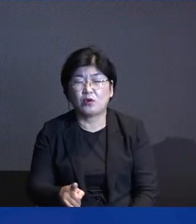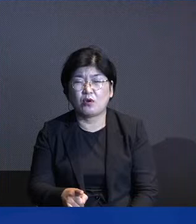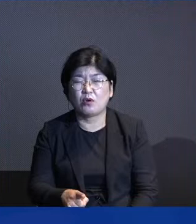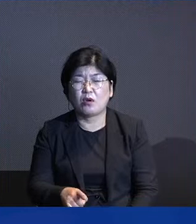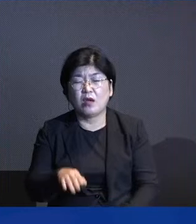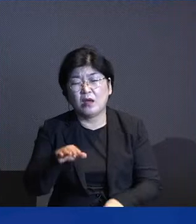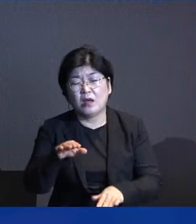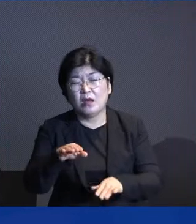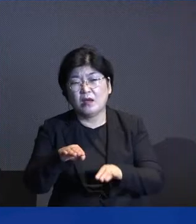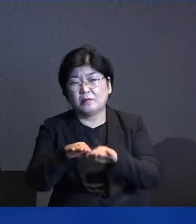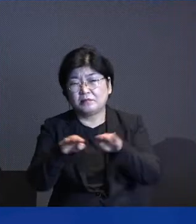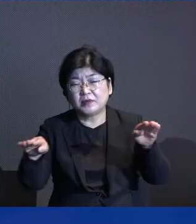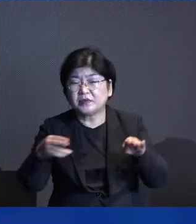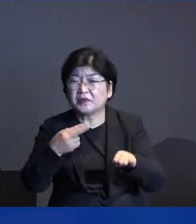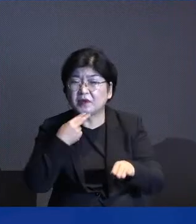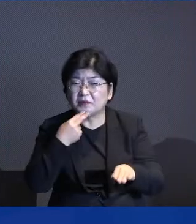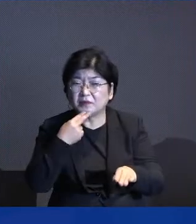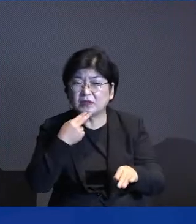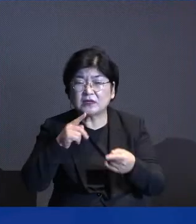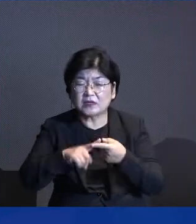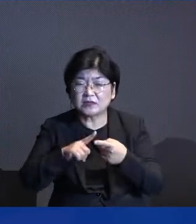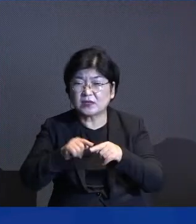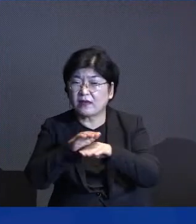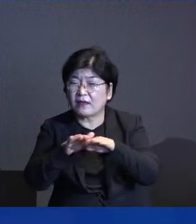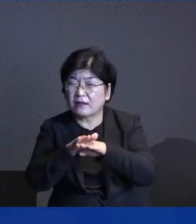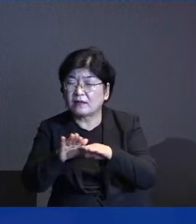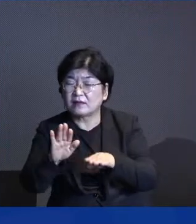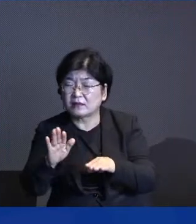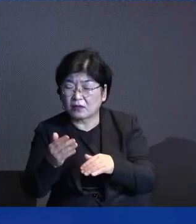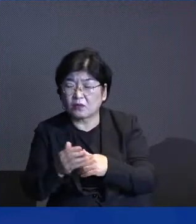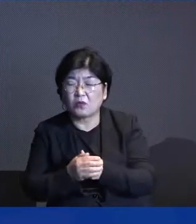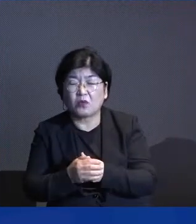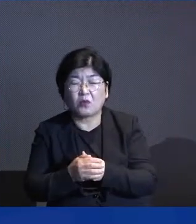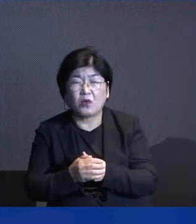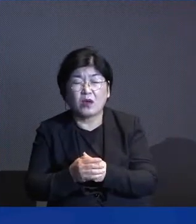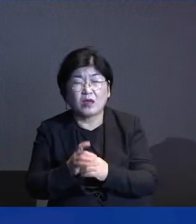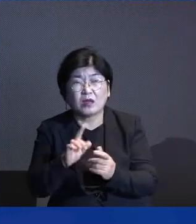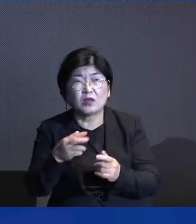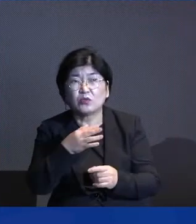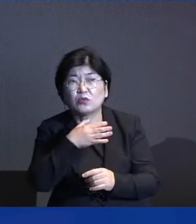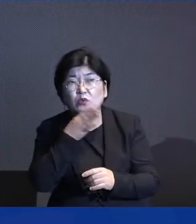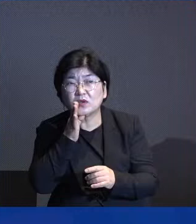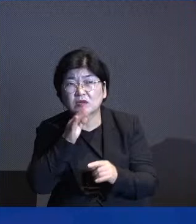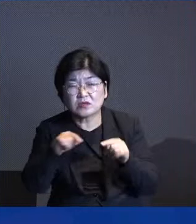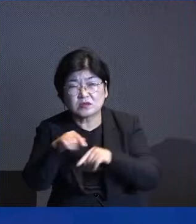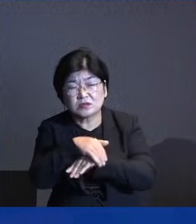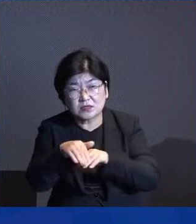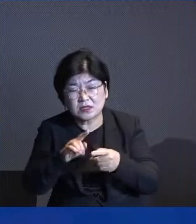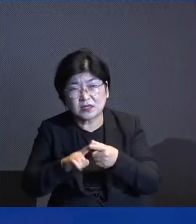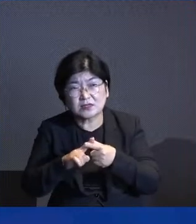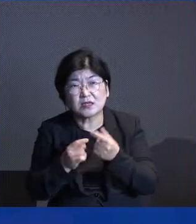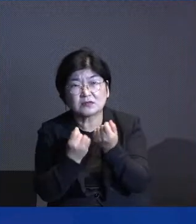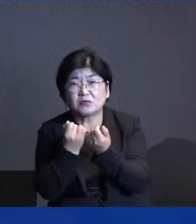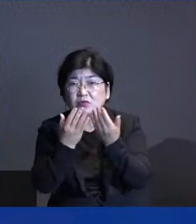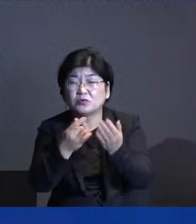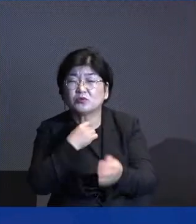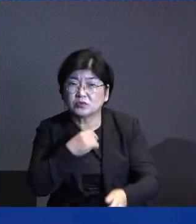inclusion for older people, and most of them they include healthy